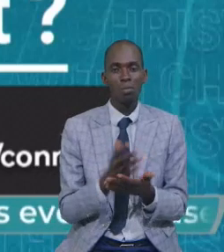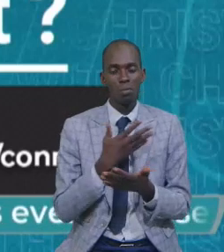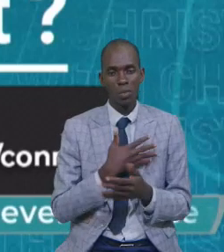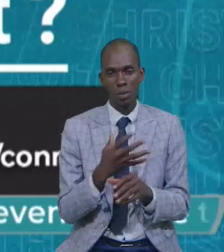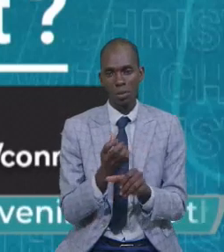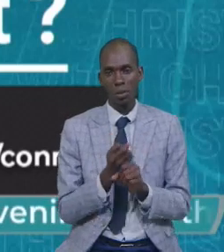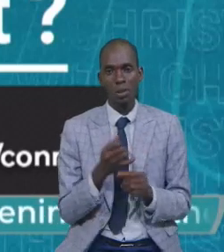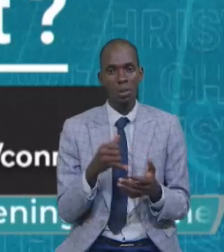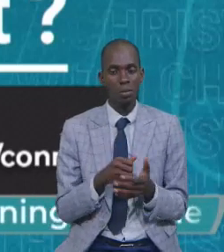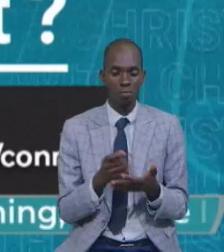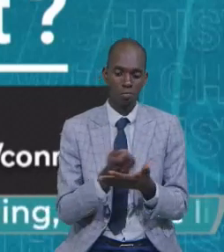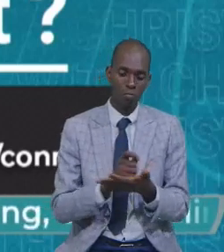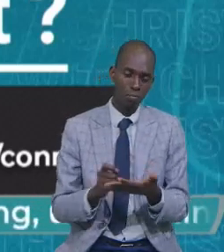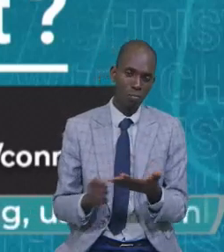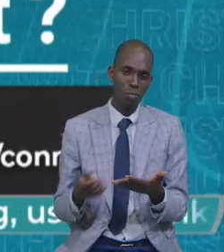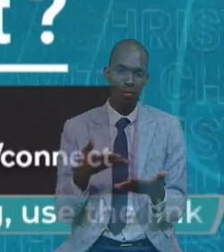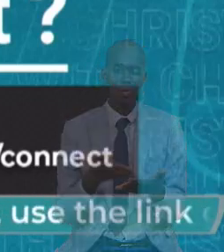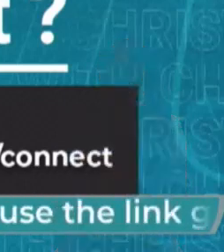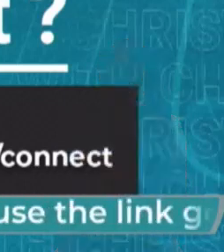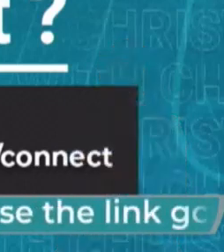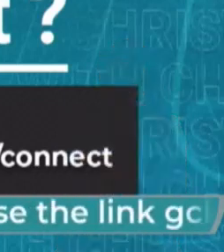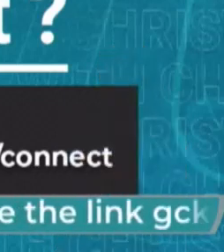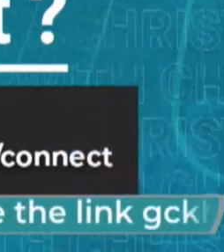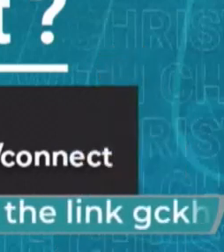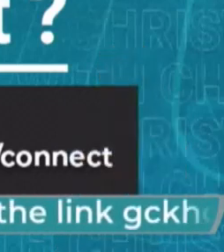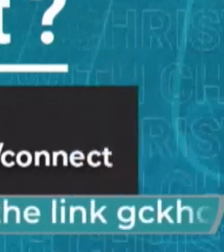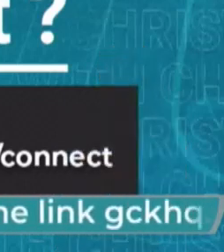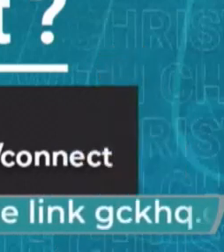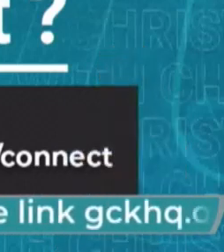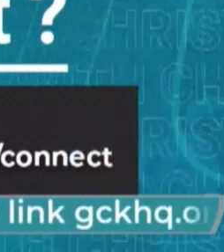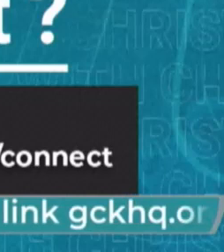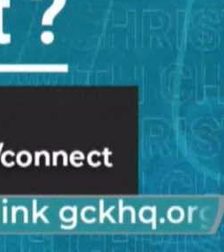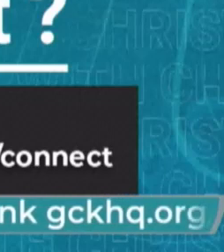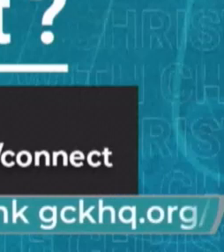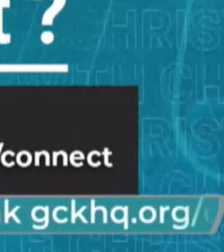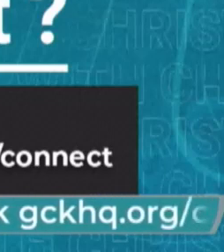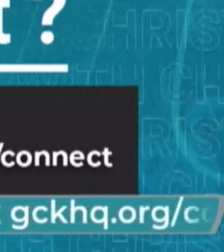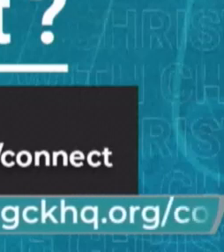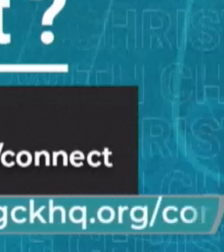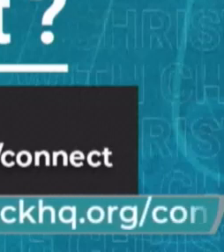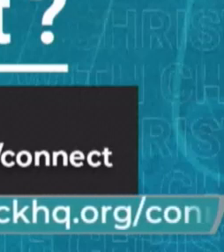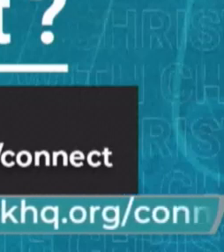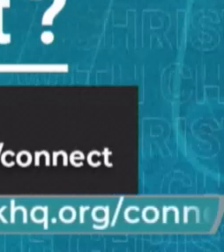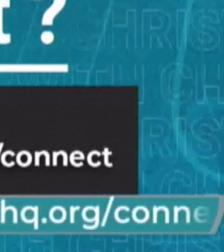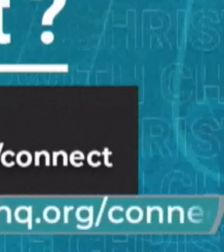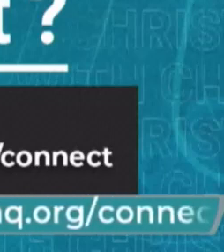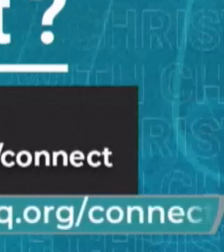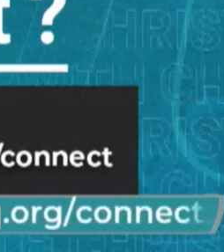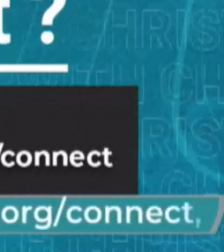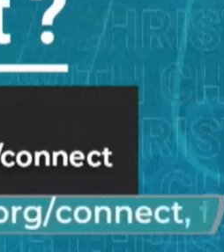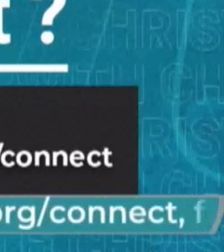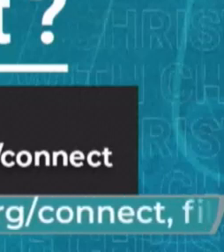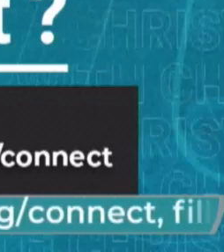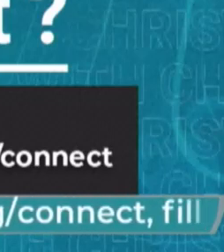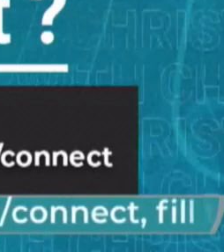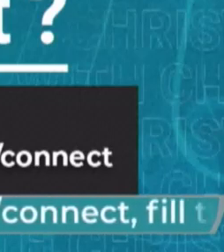and the address should be placed, described the quarter, perhaps, if they are in